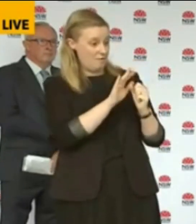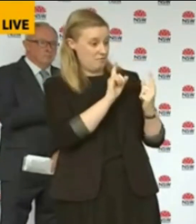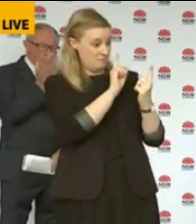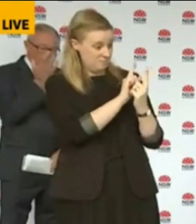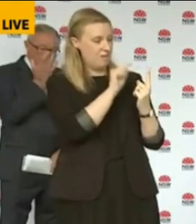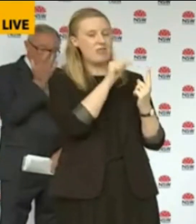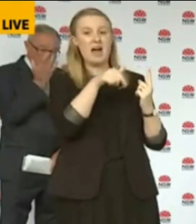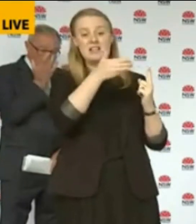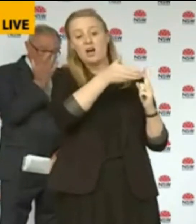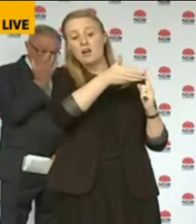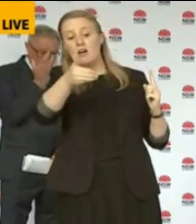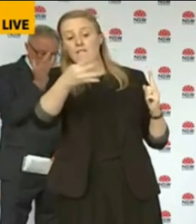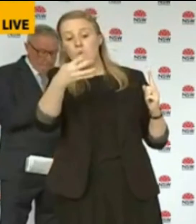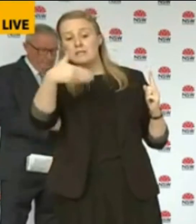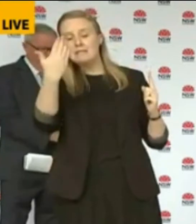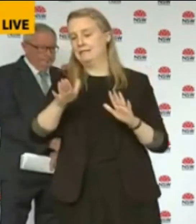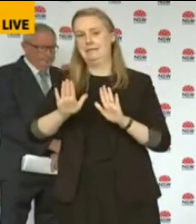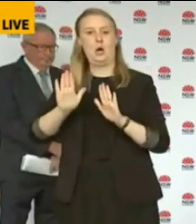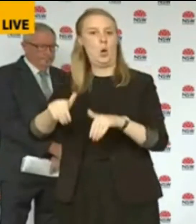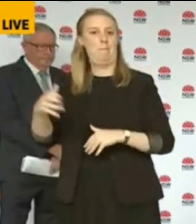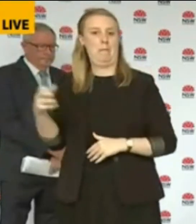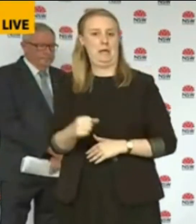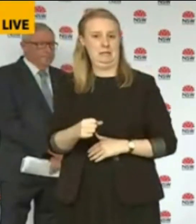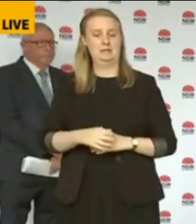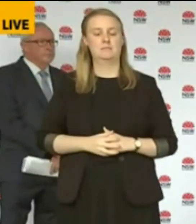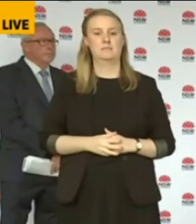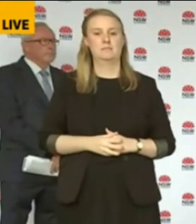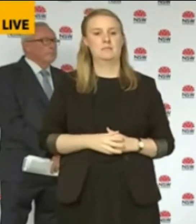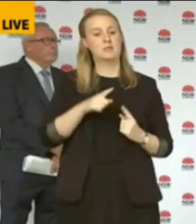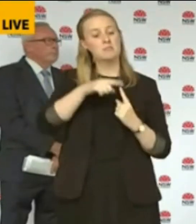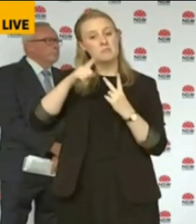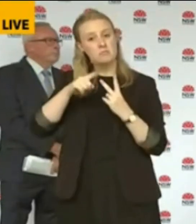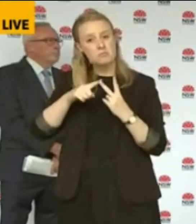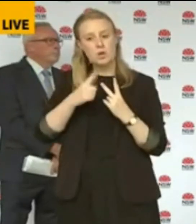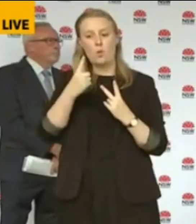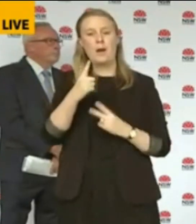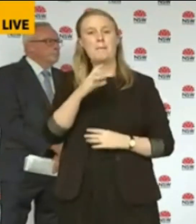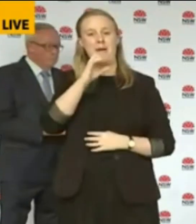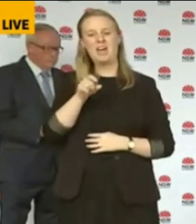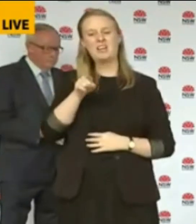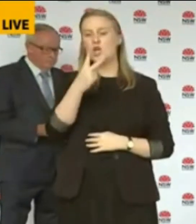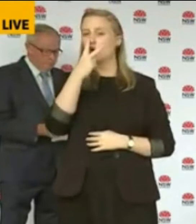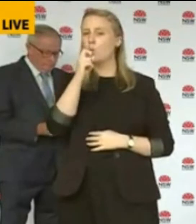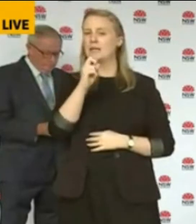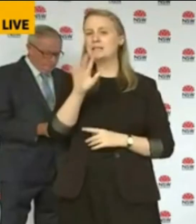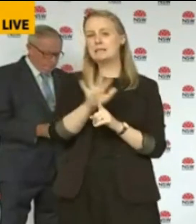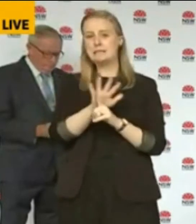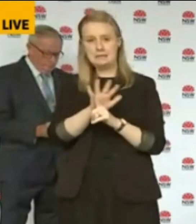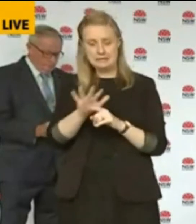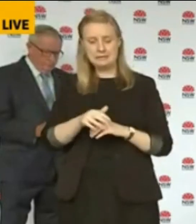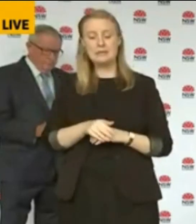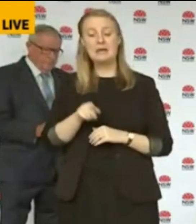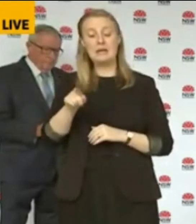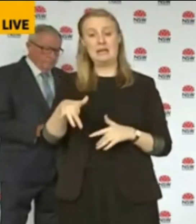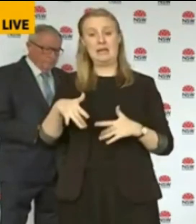The next case was a man in his 20s who's a household contact of a case linked to the Avalon cluster, and this is a